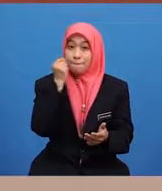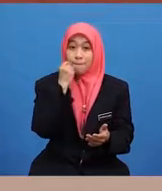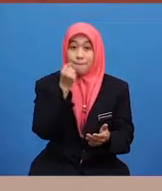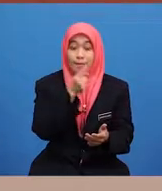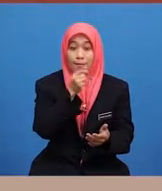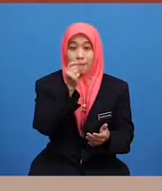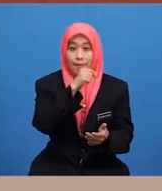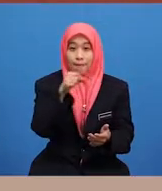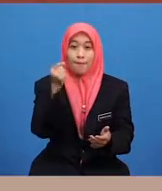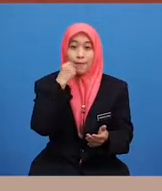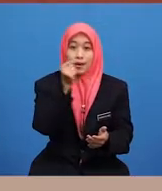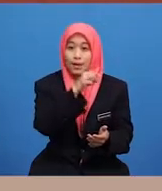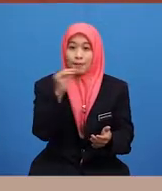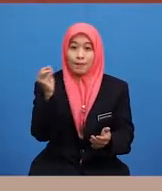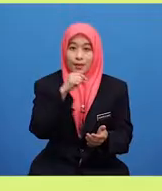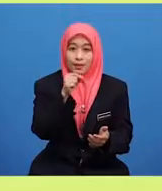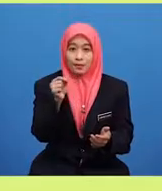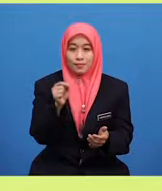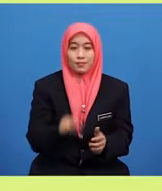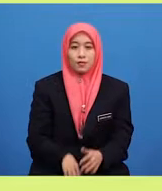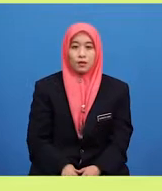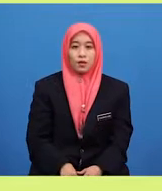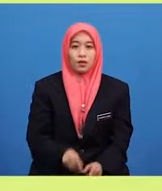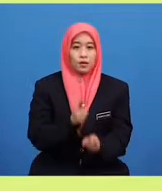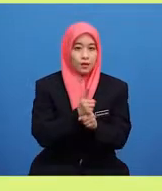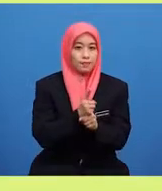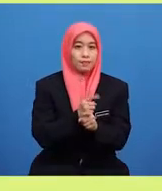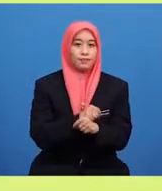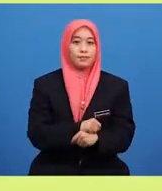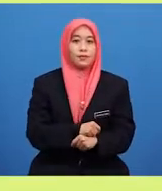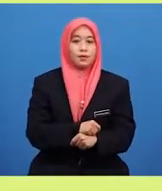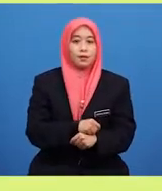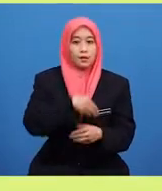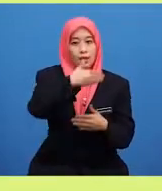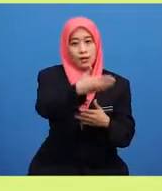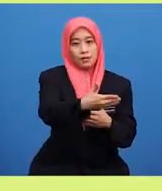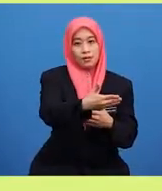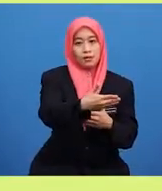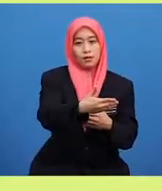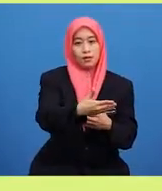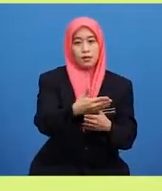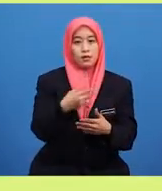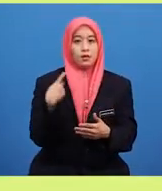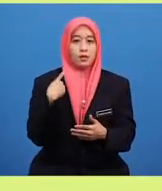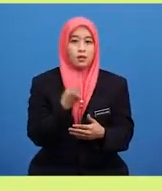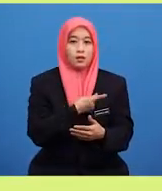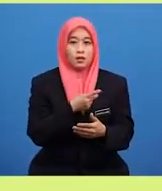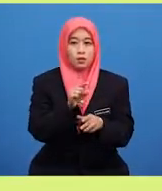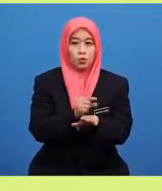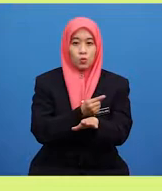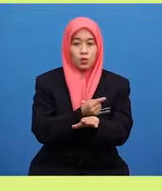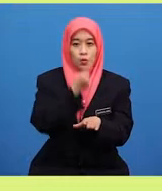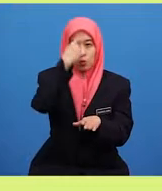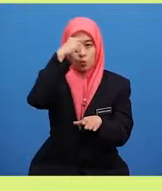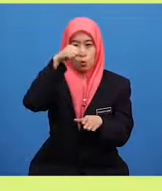All right, next one. We use this to put all of our things and carry